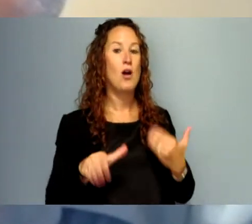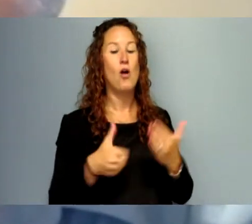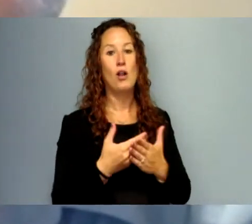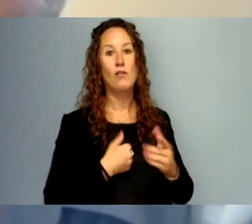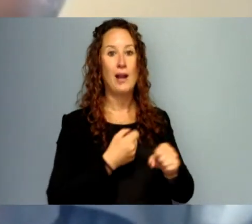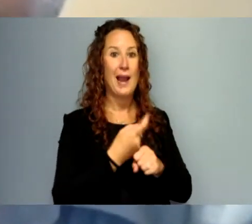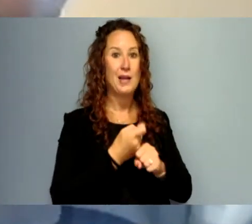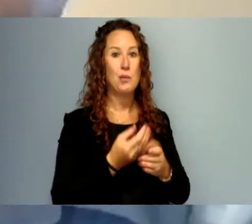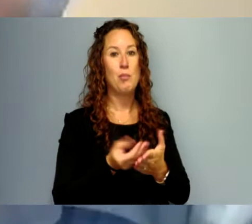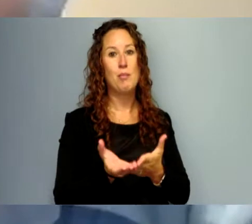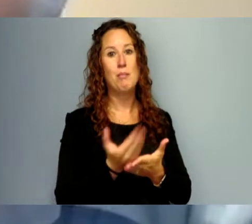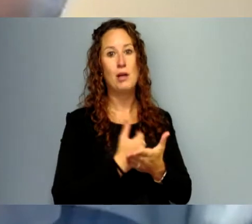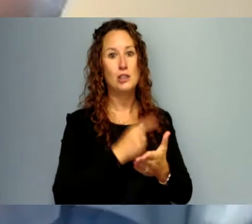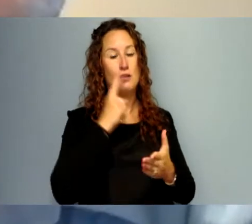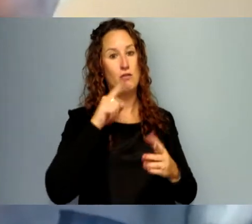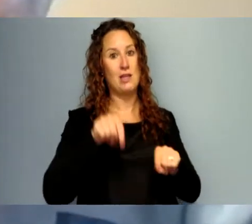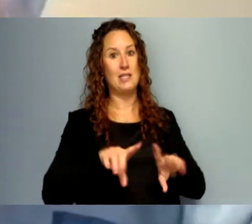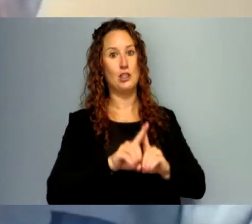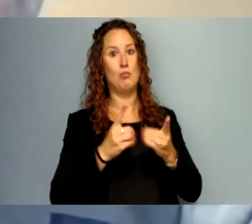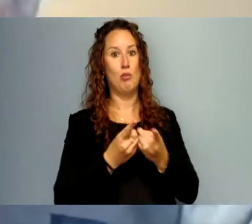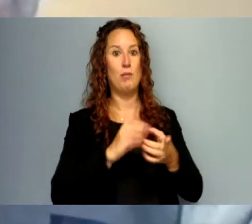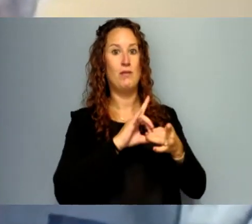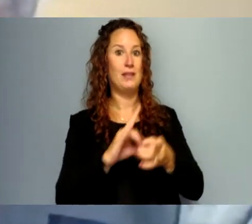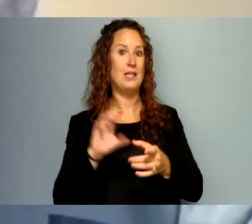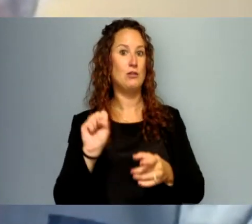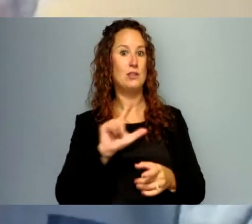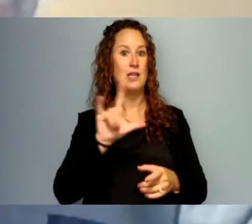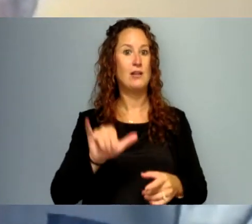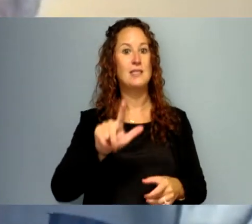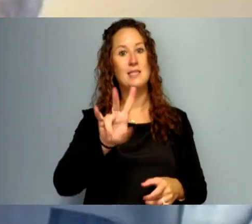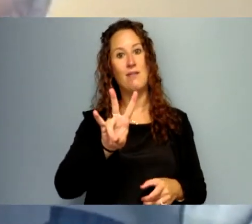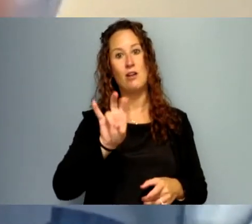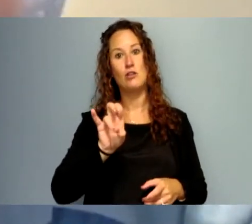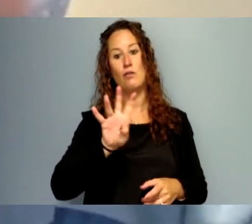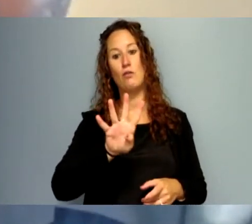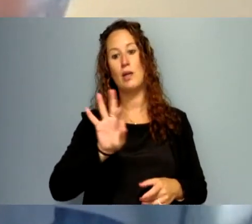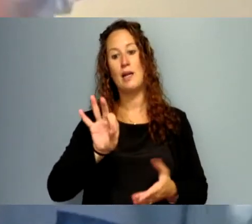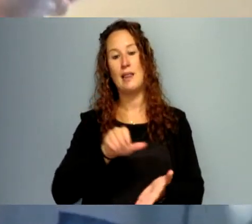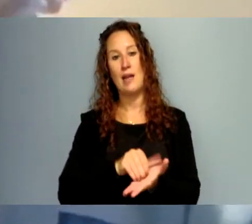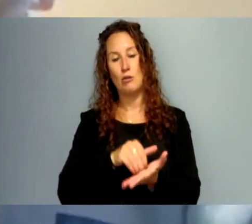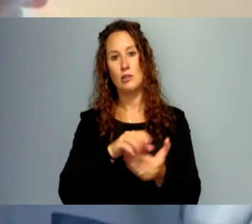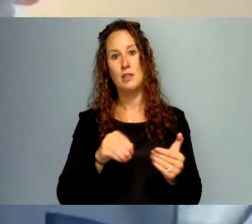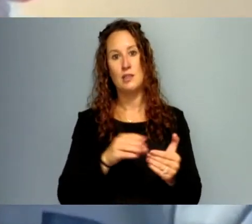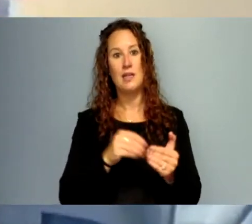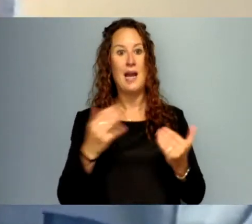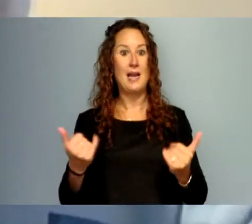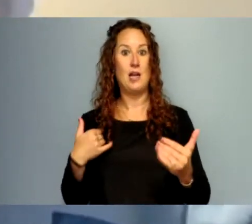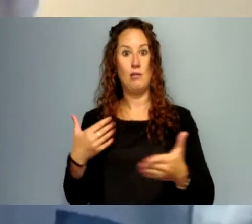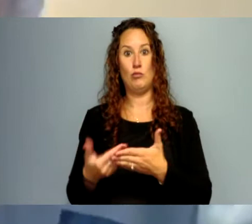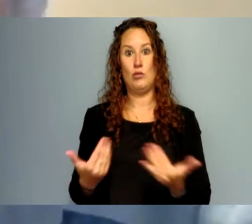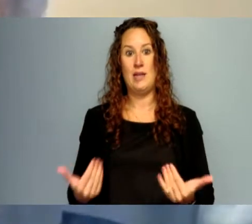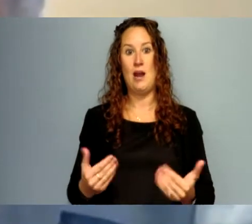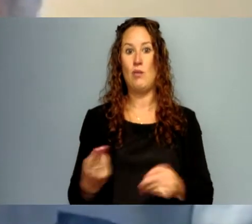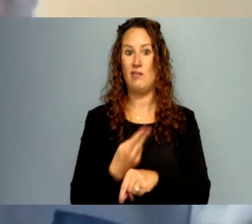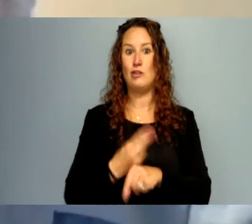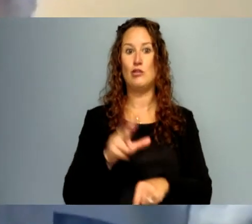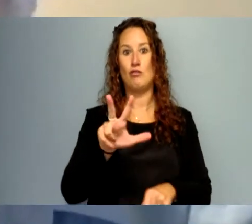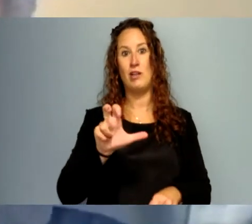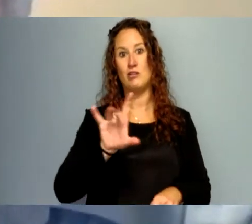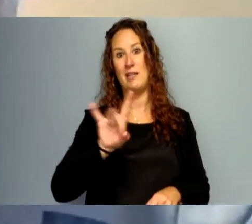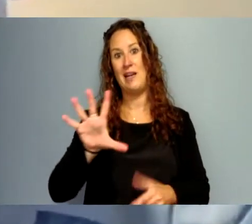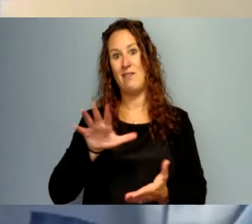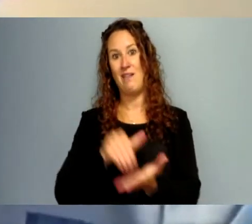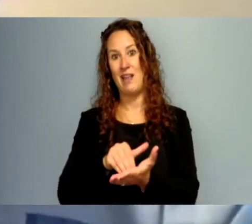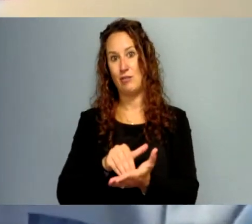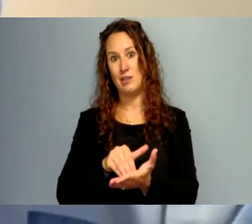for the department for salaries is at $749,000, and to date we've only used $385,000.